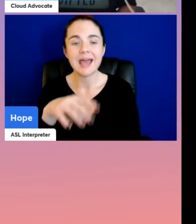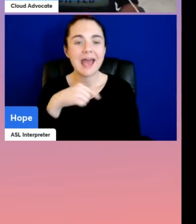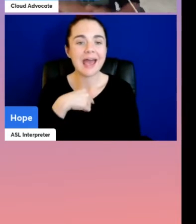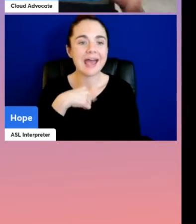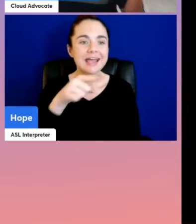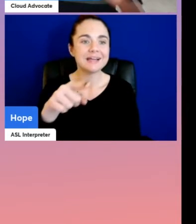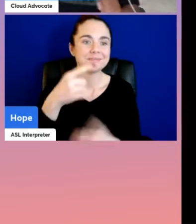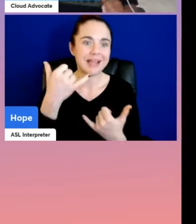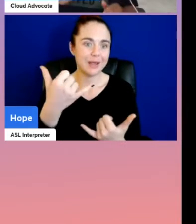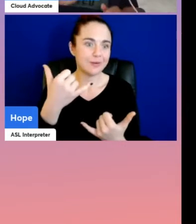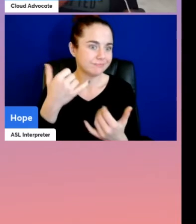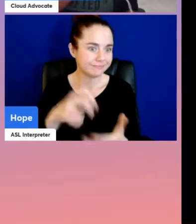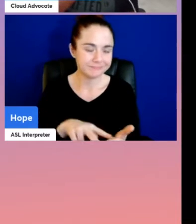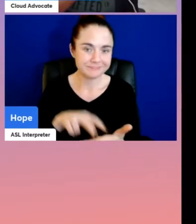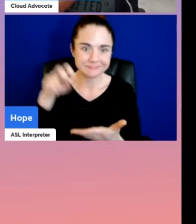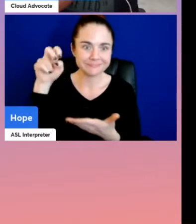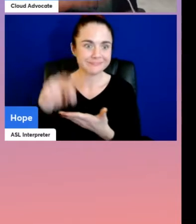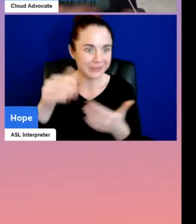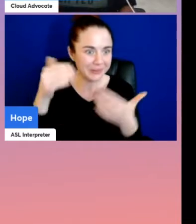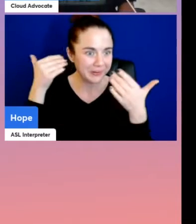subject right now, so get excited.